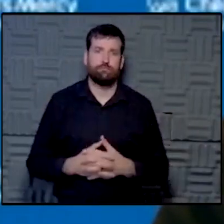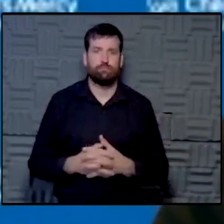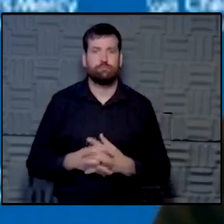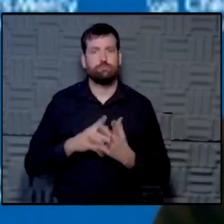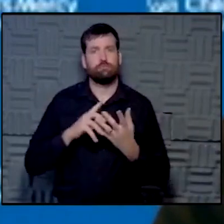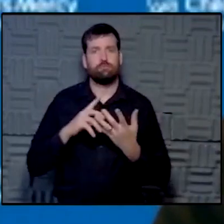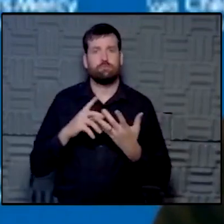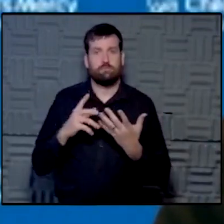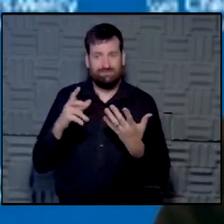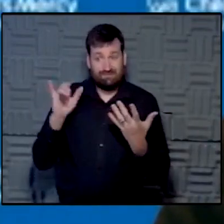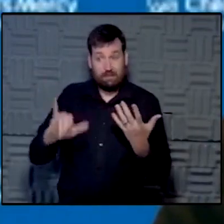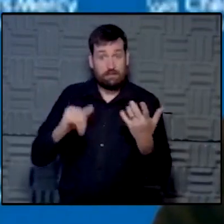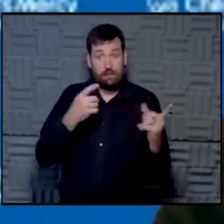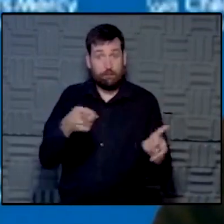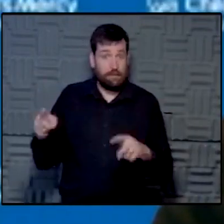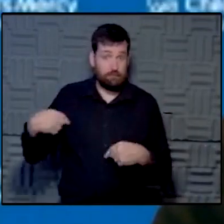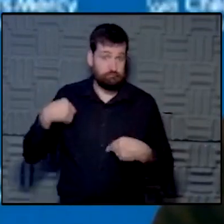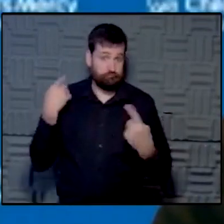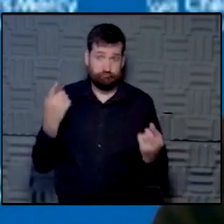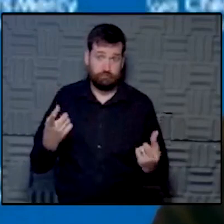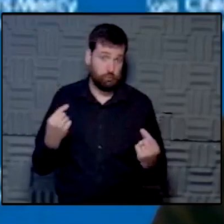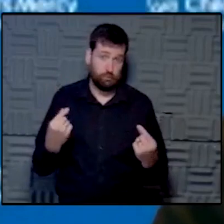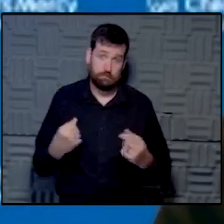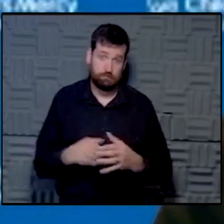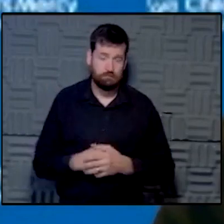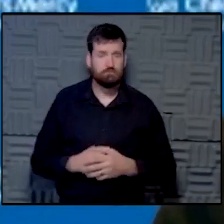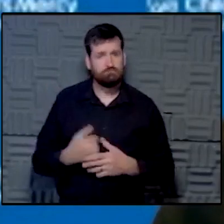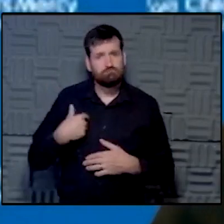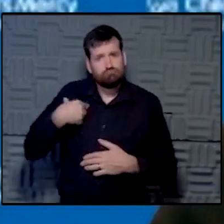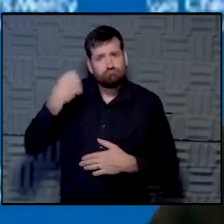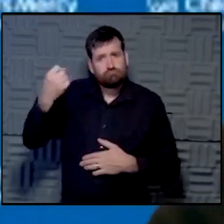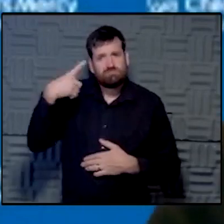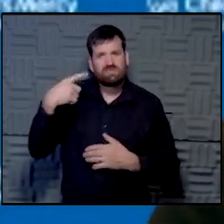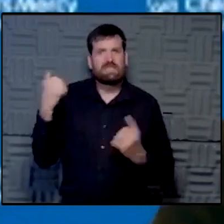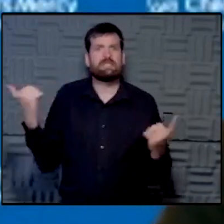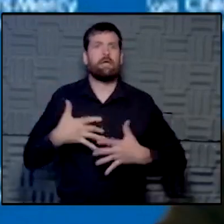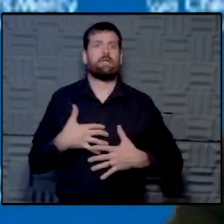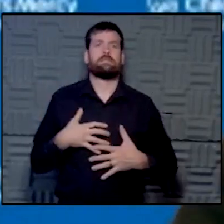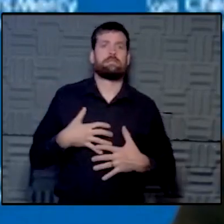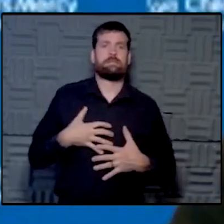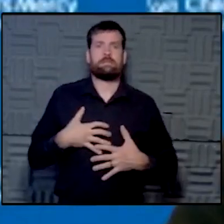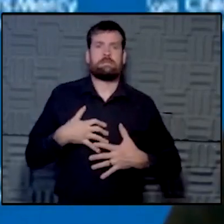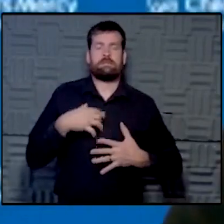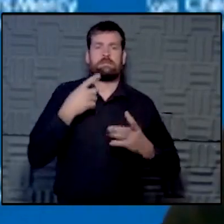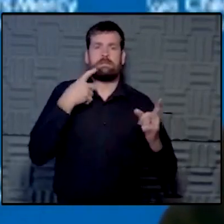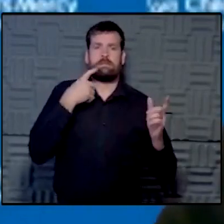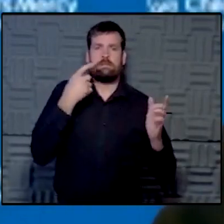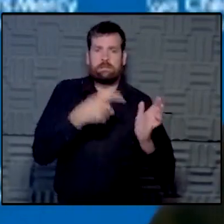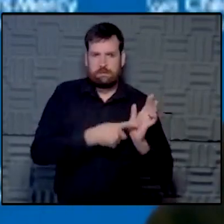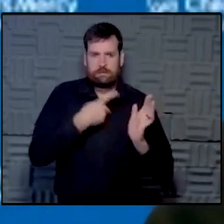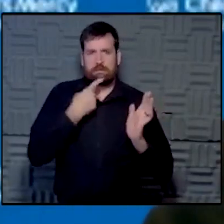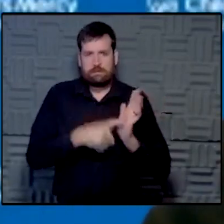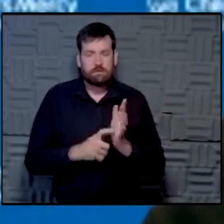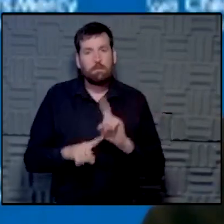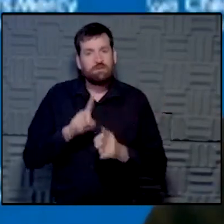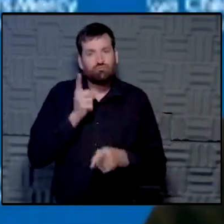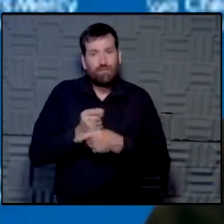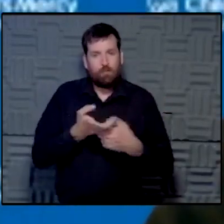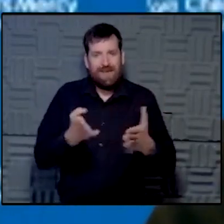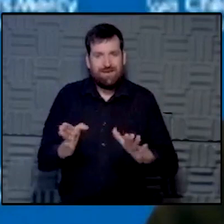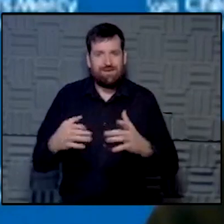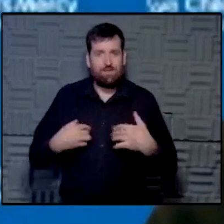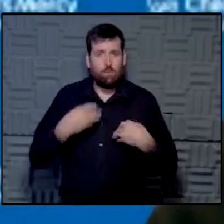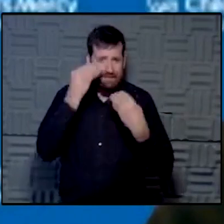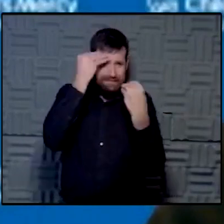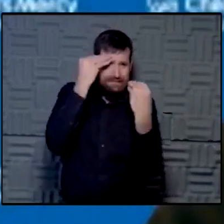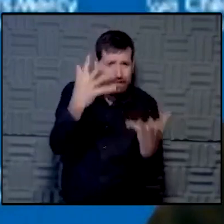effects. And that's exactly what we've been doing. So I understand it's scary to hear about these things, but this is the correct way to do it. We're telling you